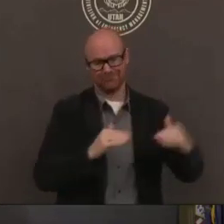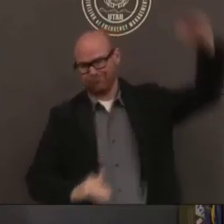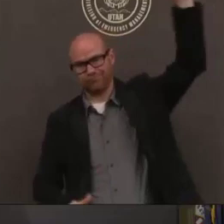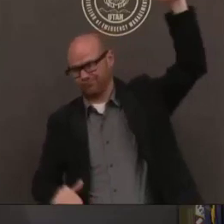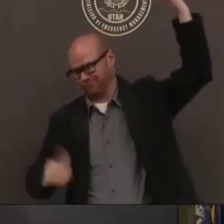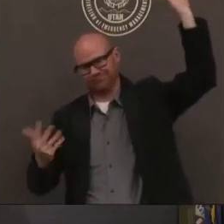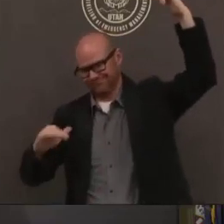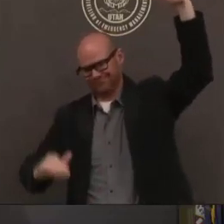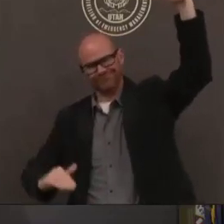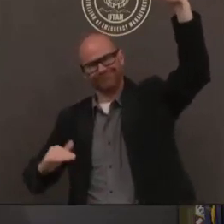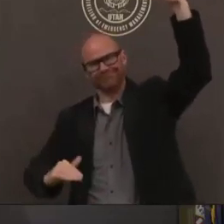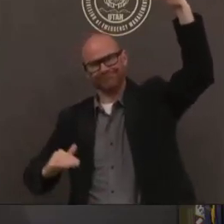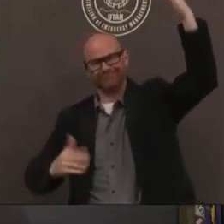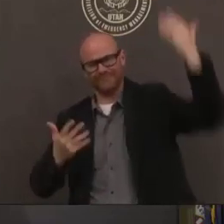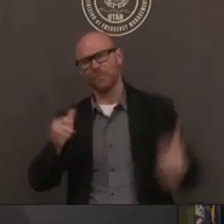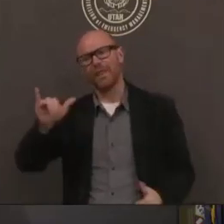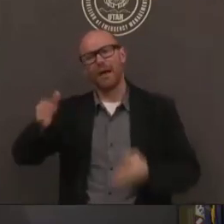be